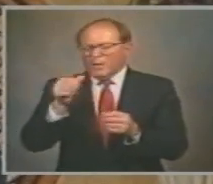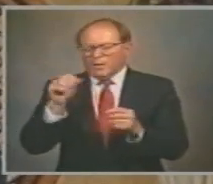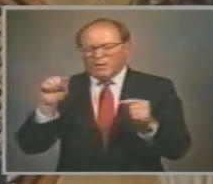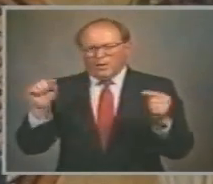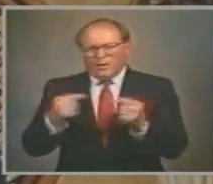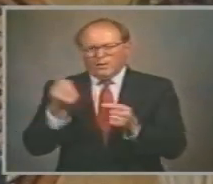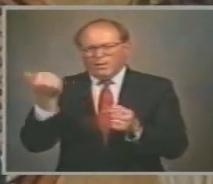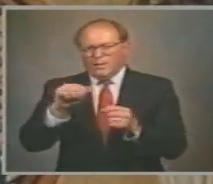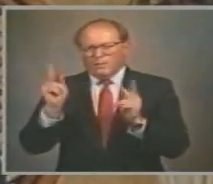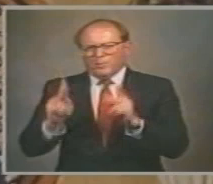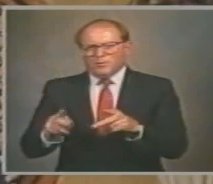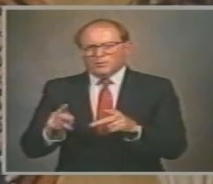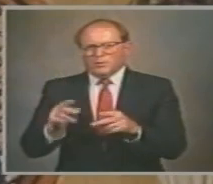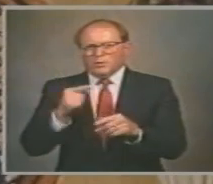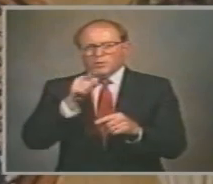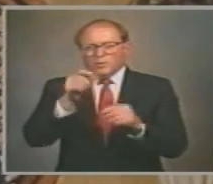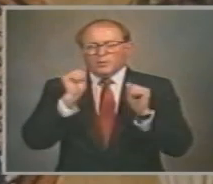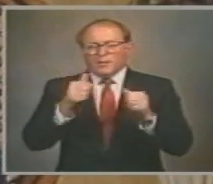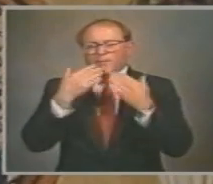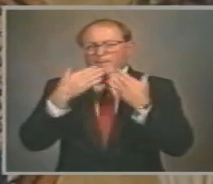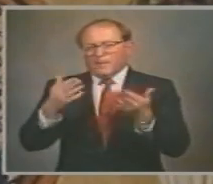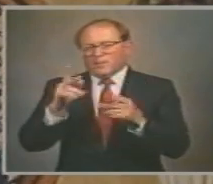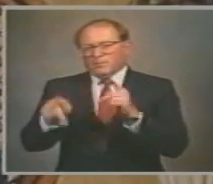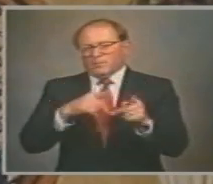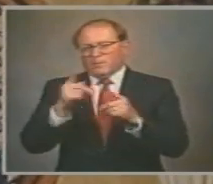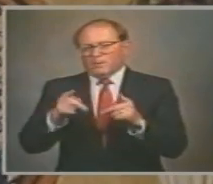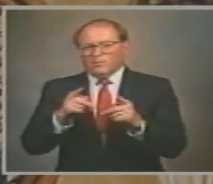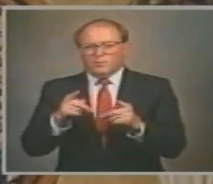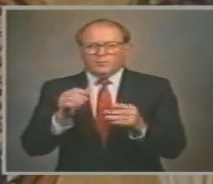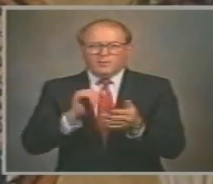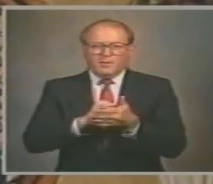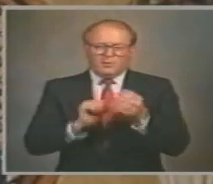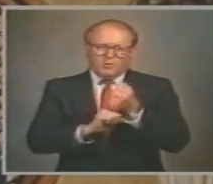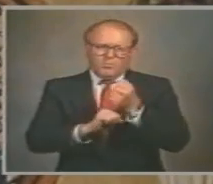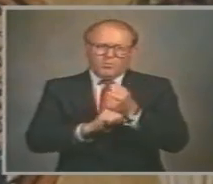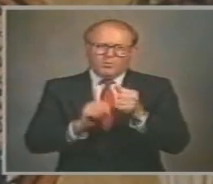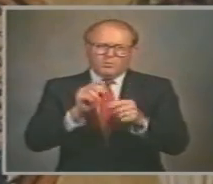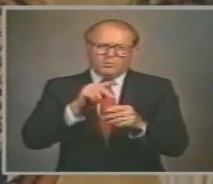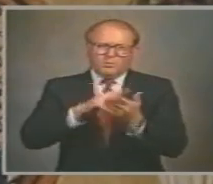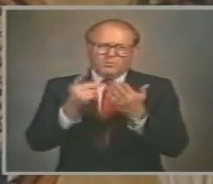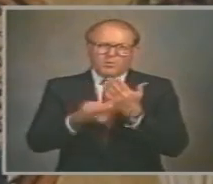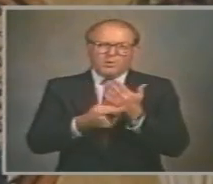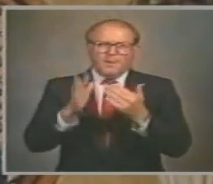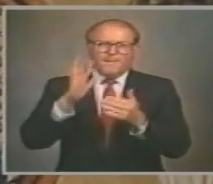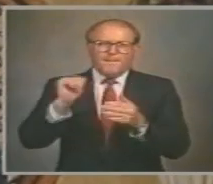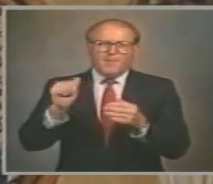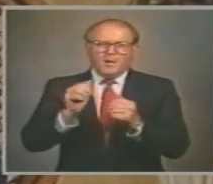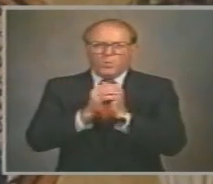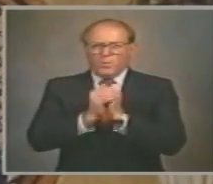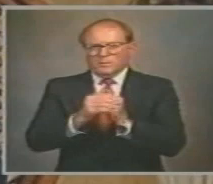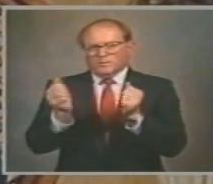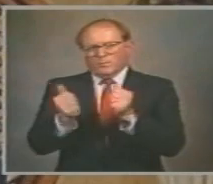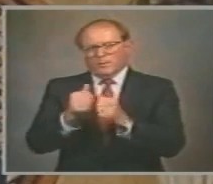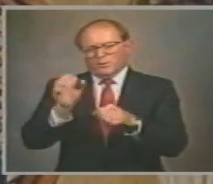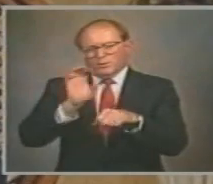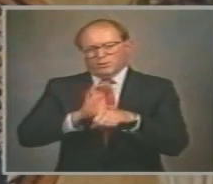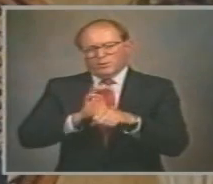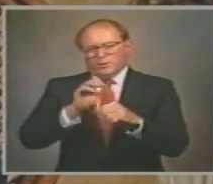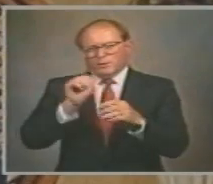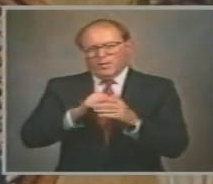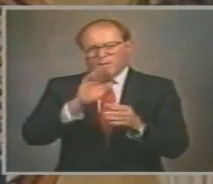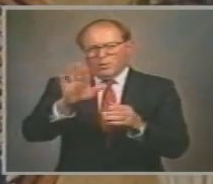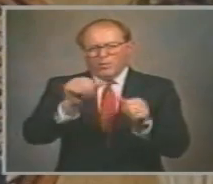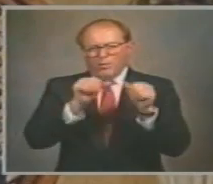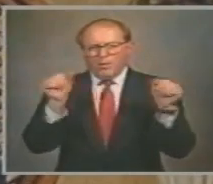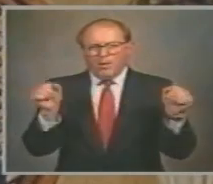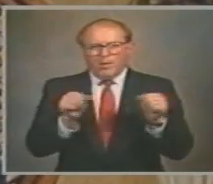can say thanks to the people who bring you these programs by worshiping with the Church of Christ near you and by telling them you appreciate their